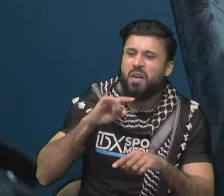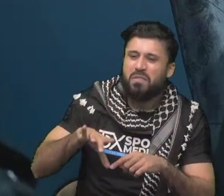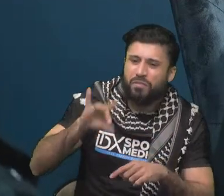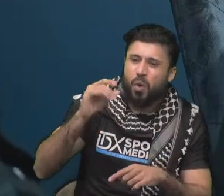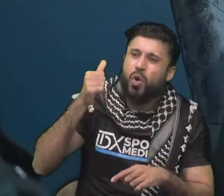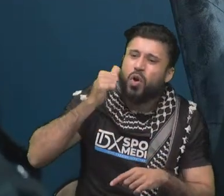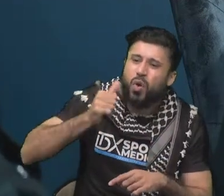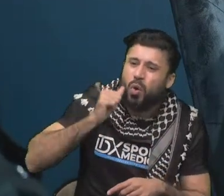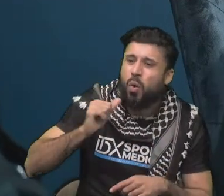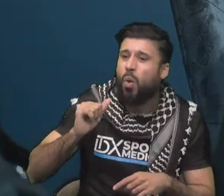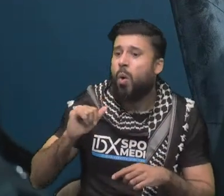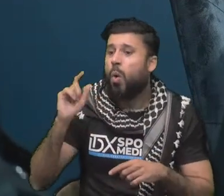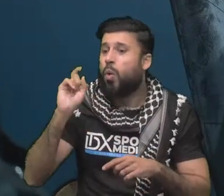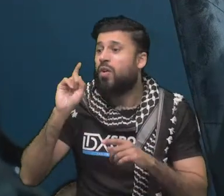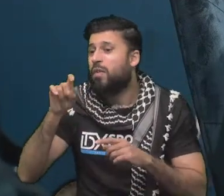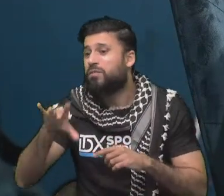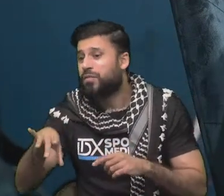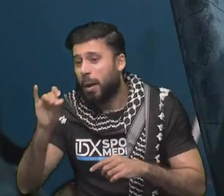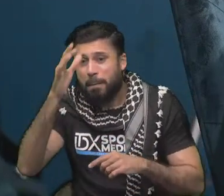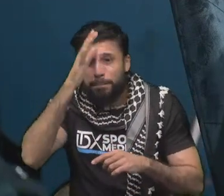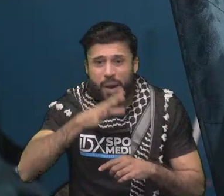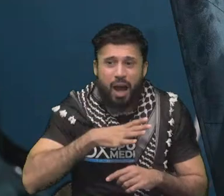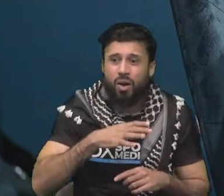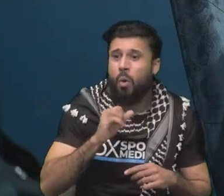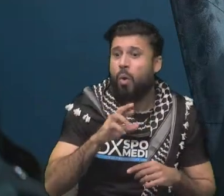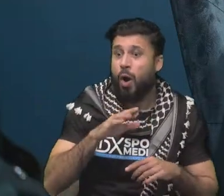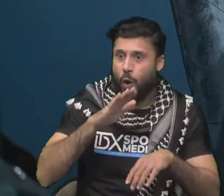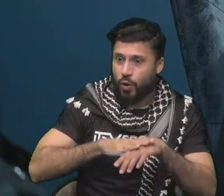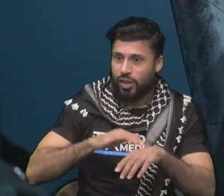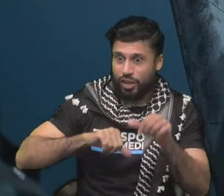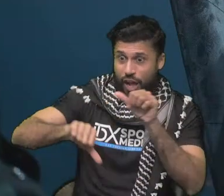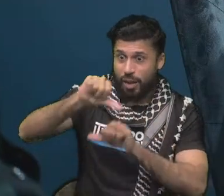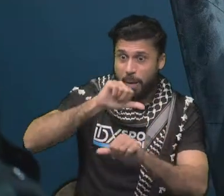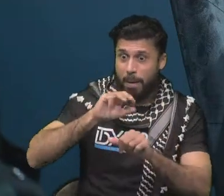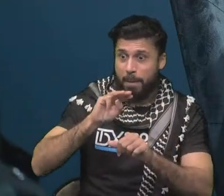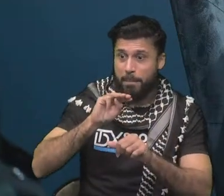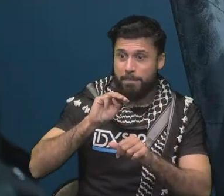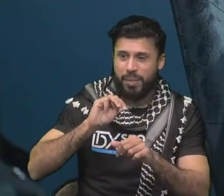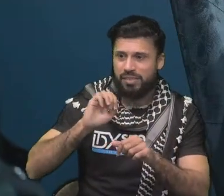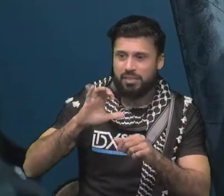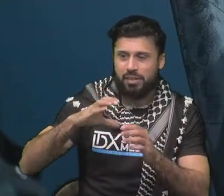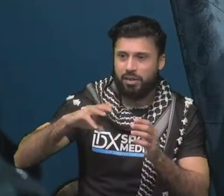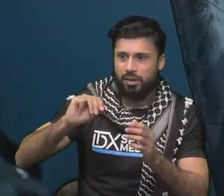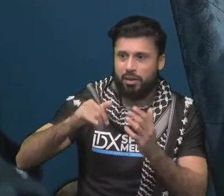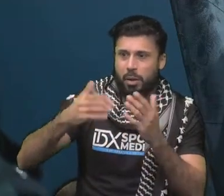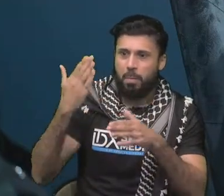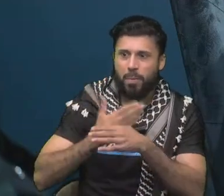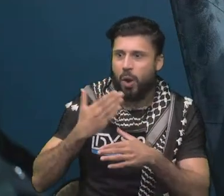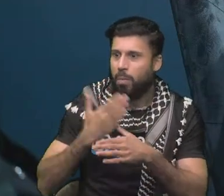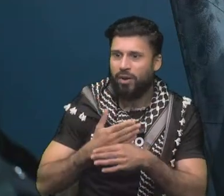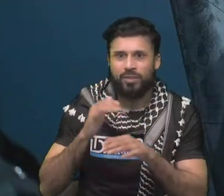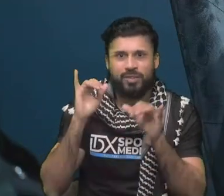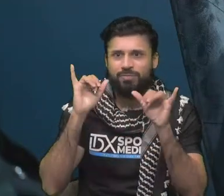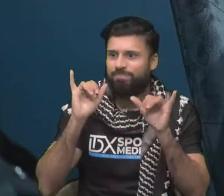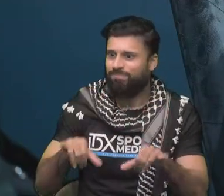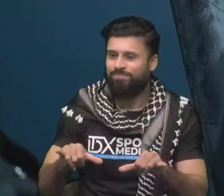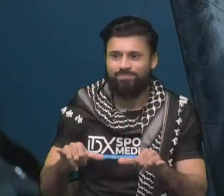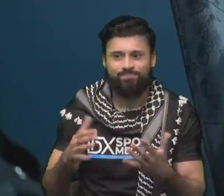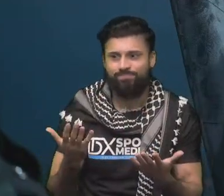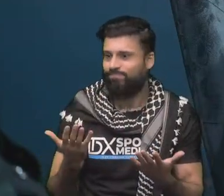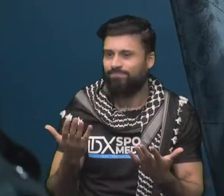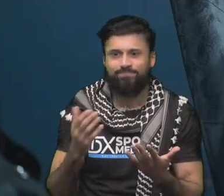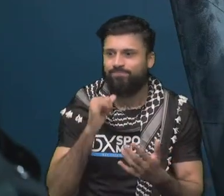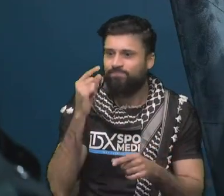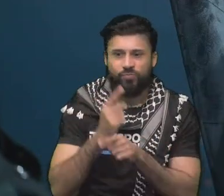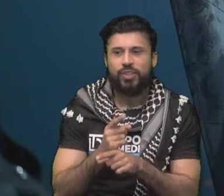Allah musta'ana, it's just like, it's bothered me to see that the comments sometimes come from brothers and sisters who are supposed to know